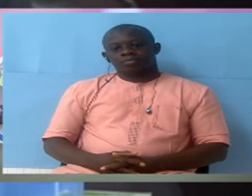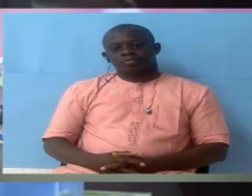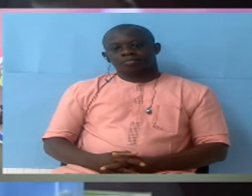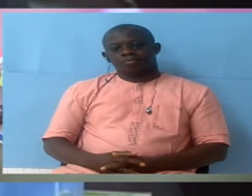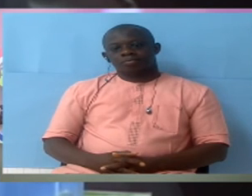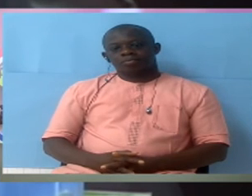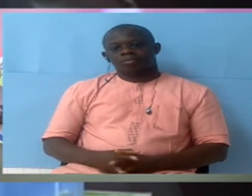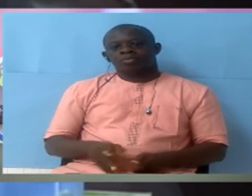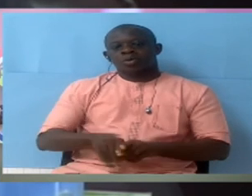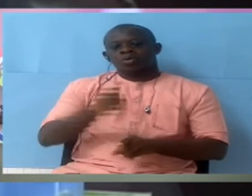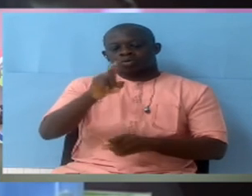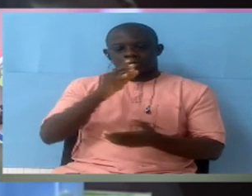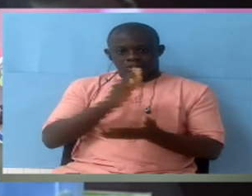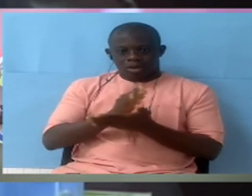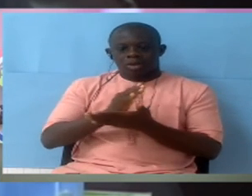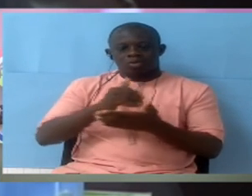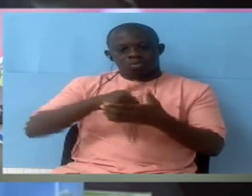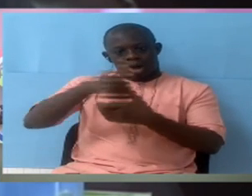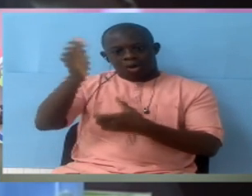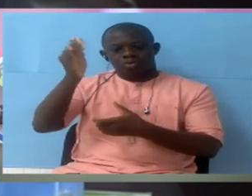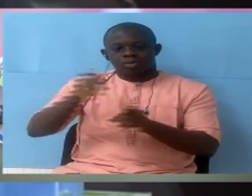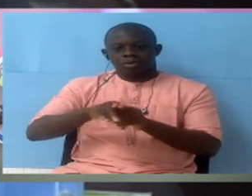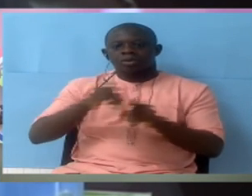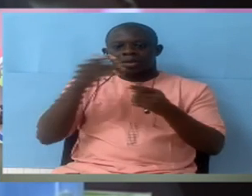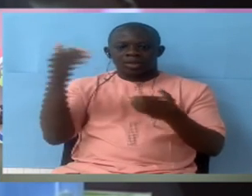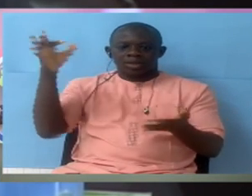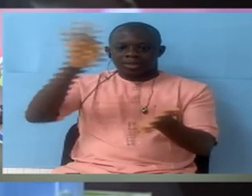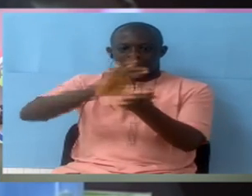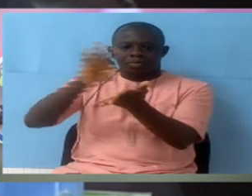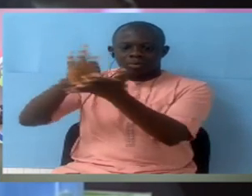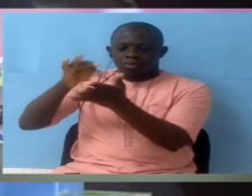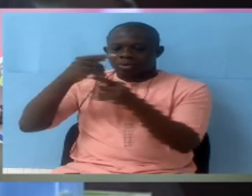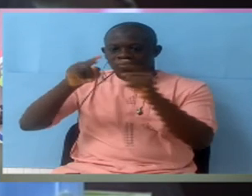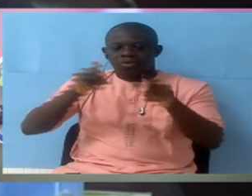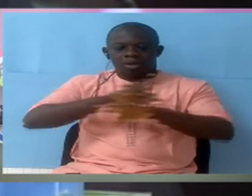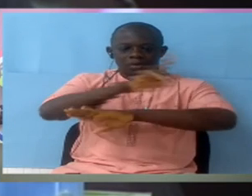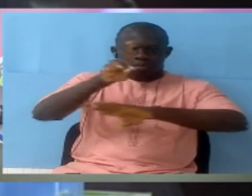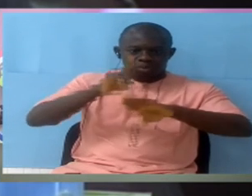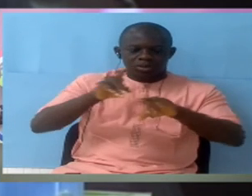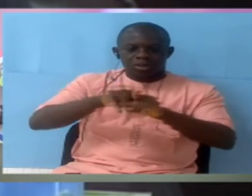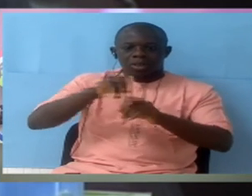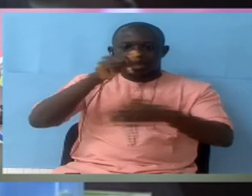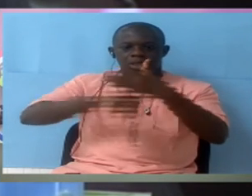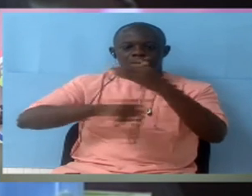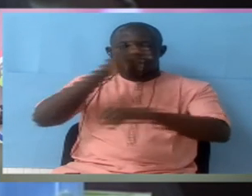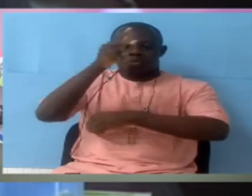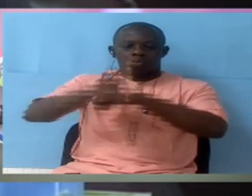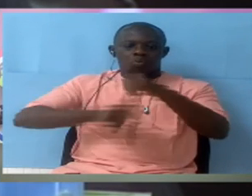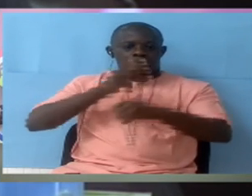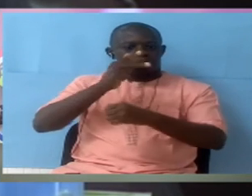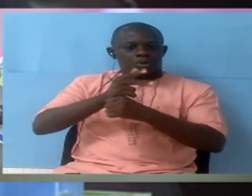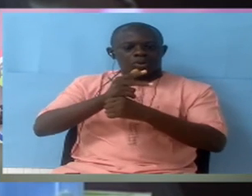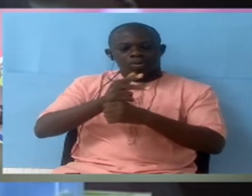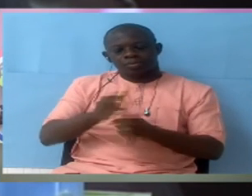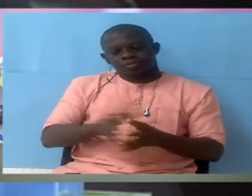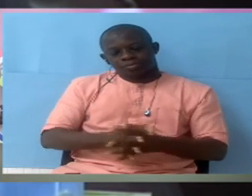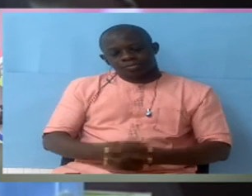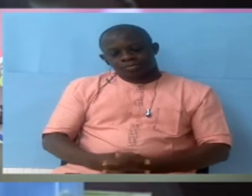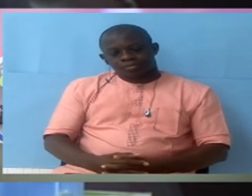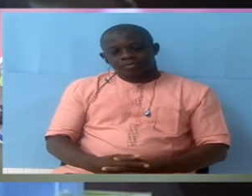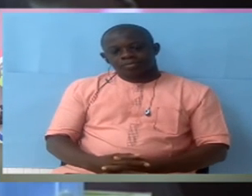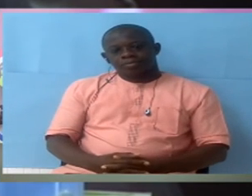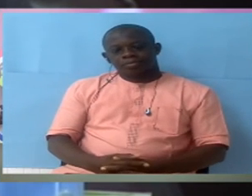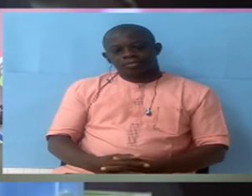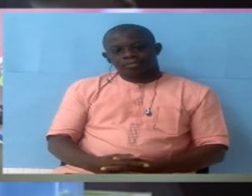to difficult parts of the world dem nga ci ay bereb ci adina si nga xamne bereb yu metti lañ yu nahari